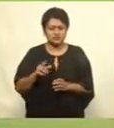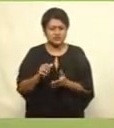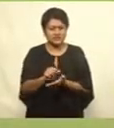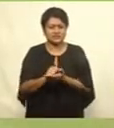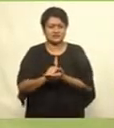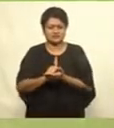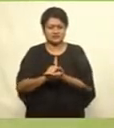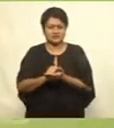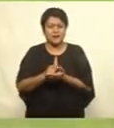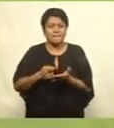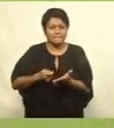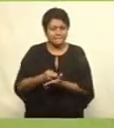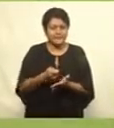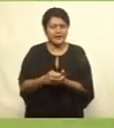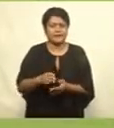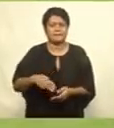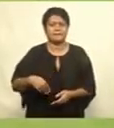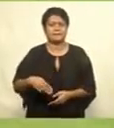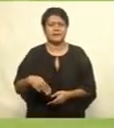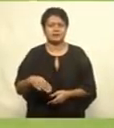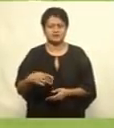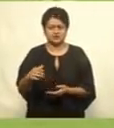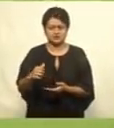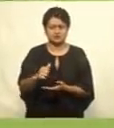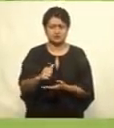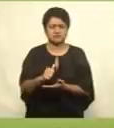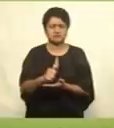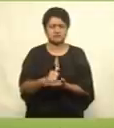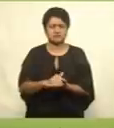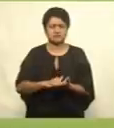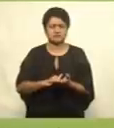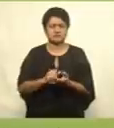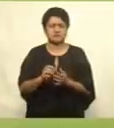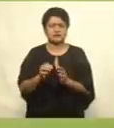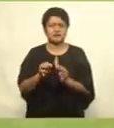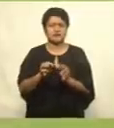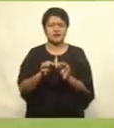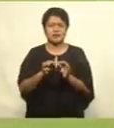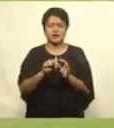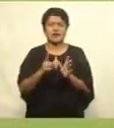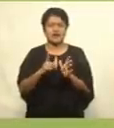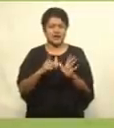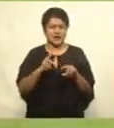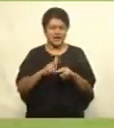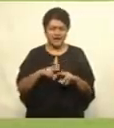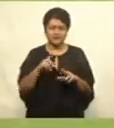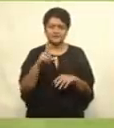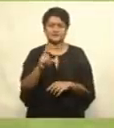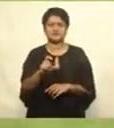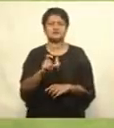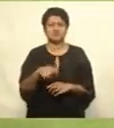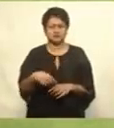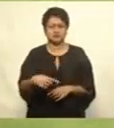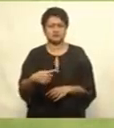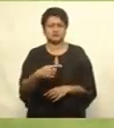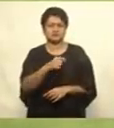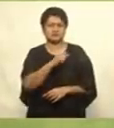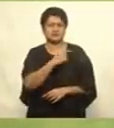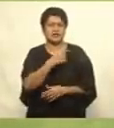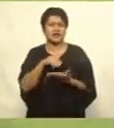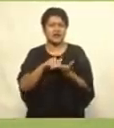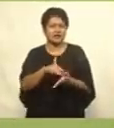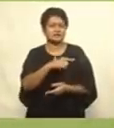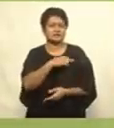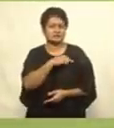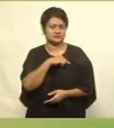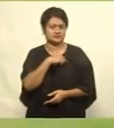paying its members. The Bar FC has also had its share of sacrifices. Club president Reinhold Kumar says they are proud that